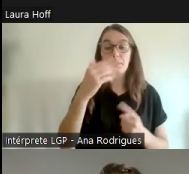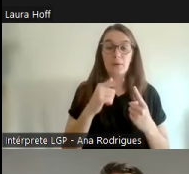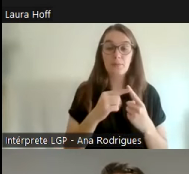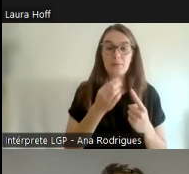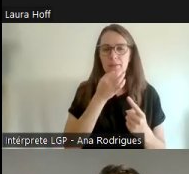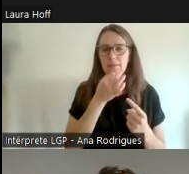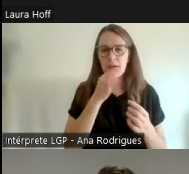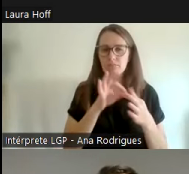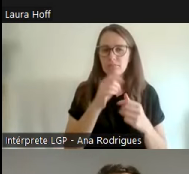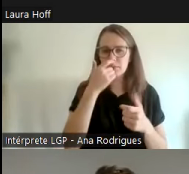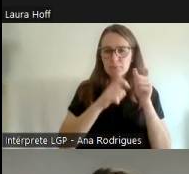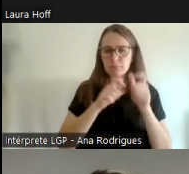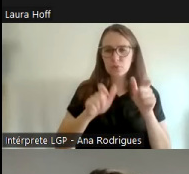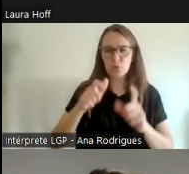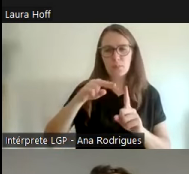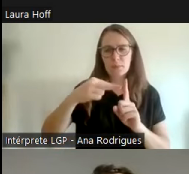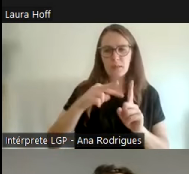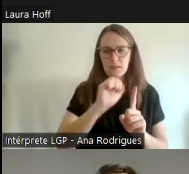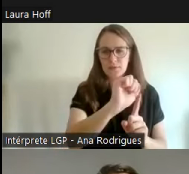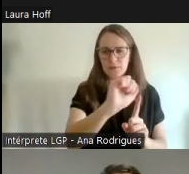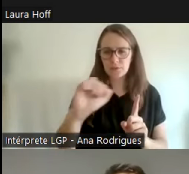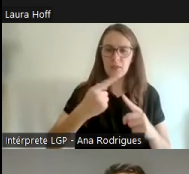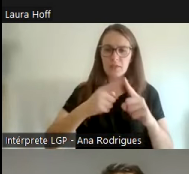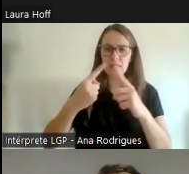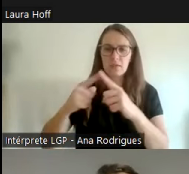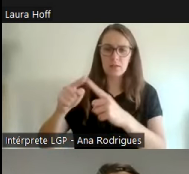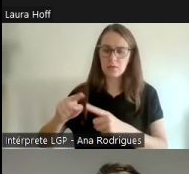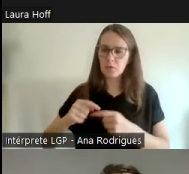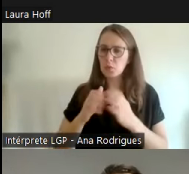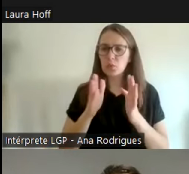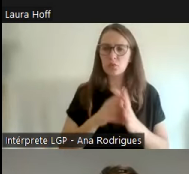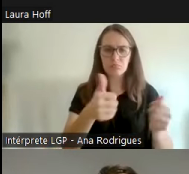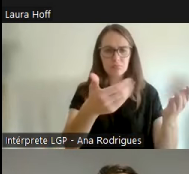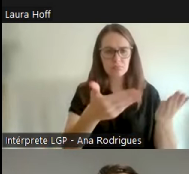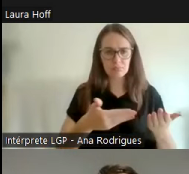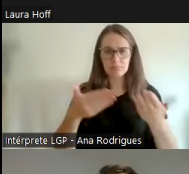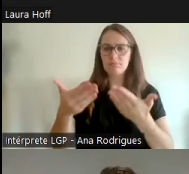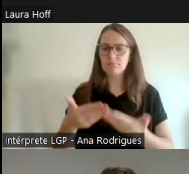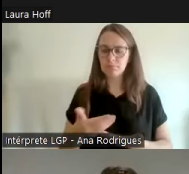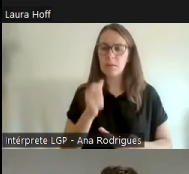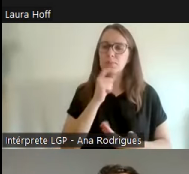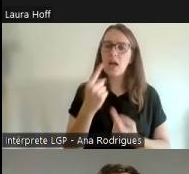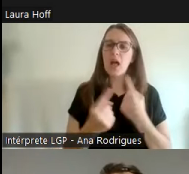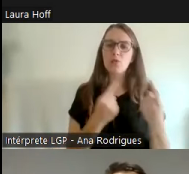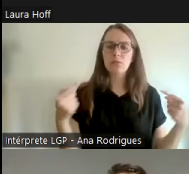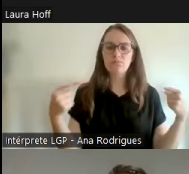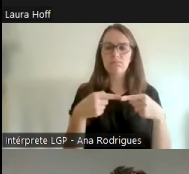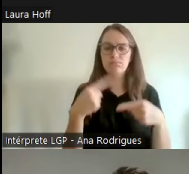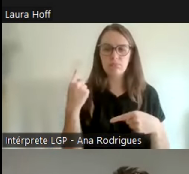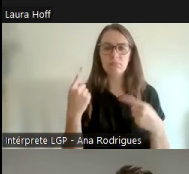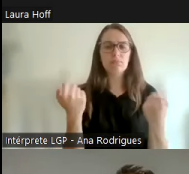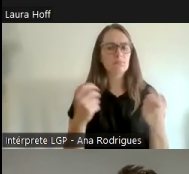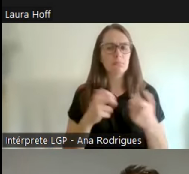and opinions. They all have the right to exist, and also they might be conflicting. They really bear